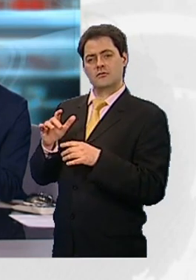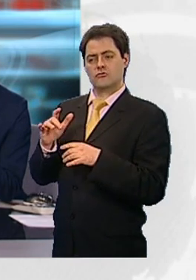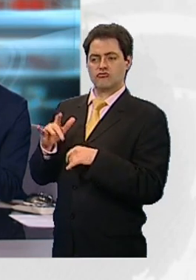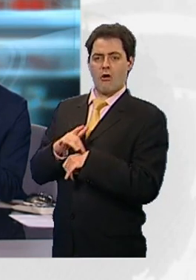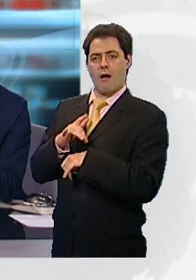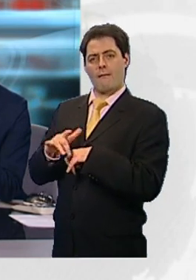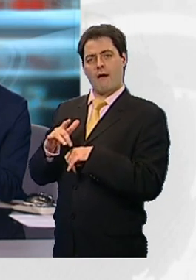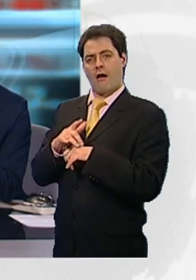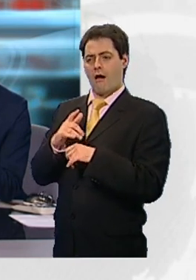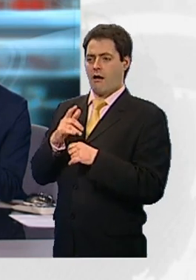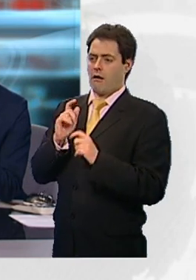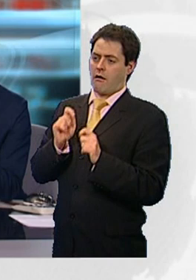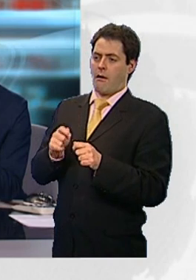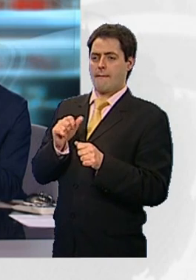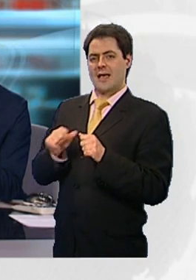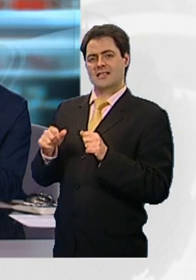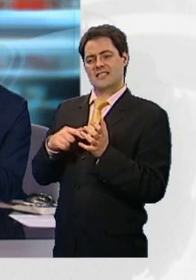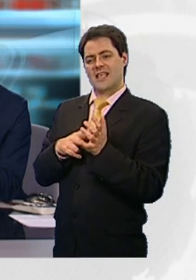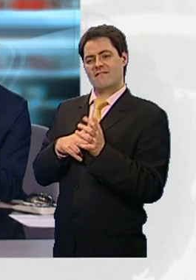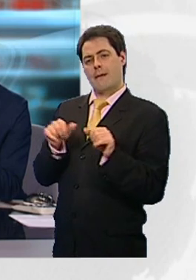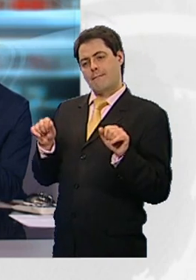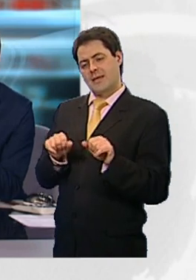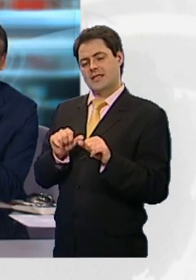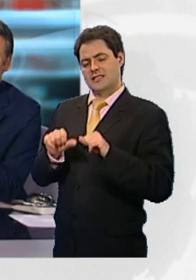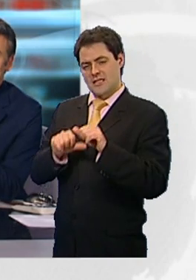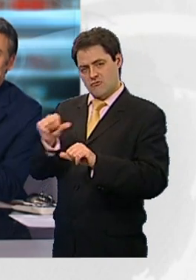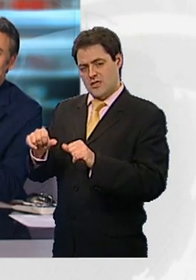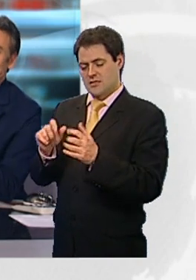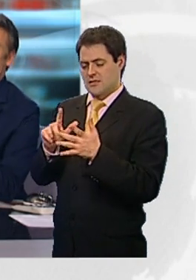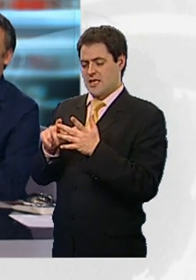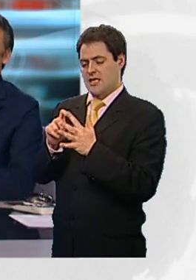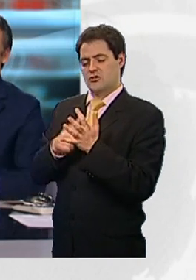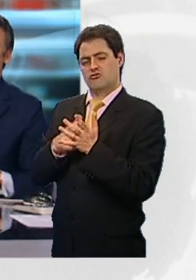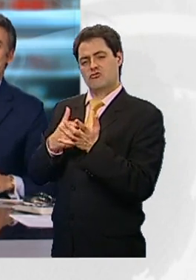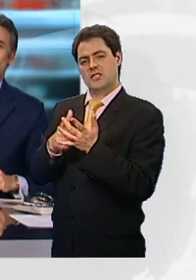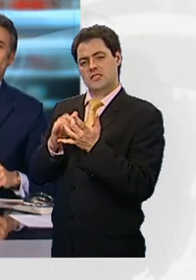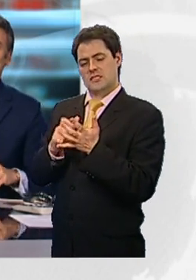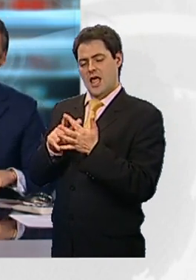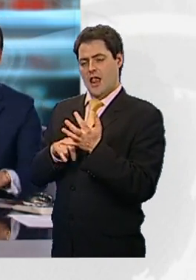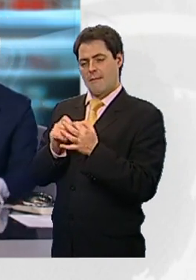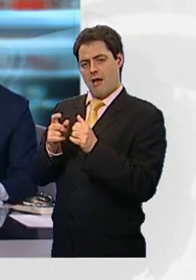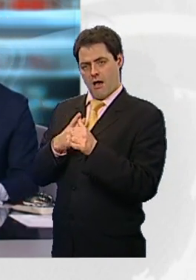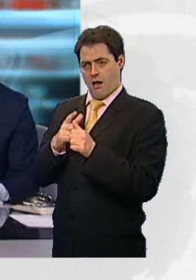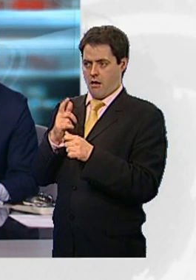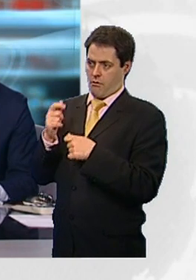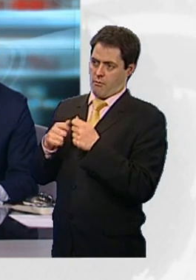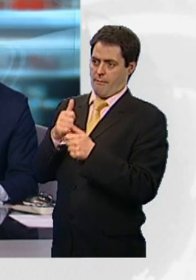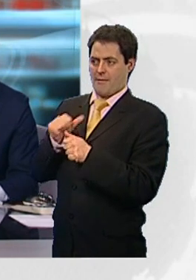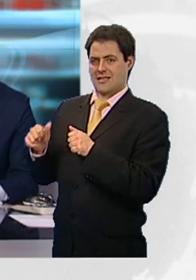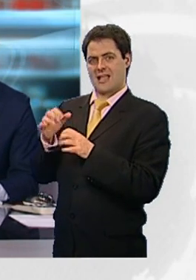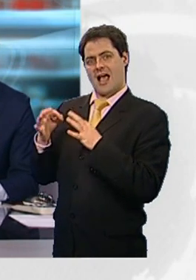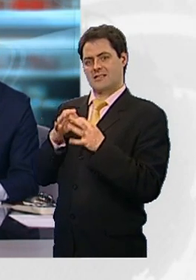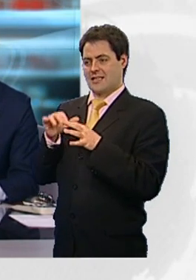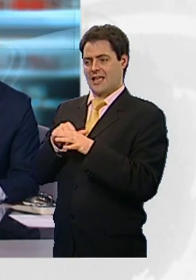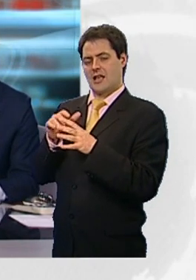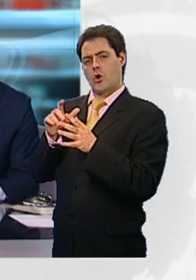named Best TV Mini-Series. Idris Elba won Best Actor for his role in the BBC series Luther, of course. And